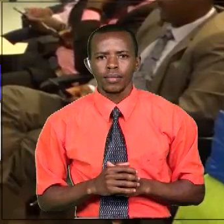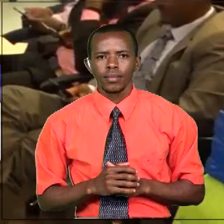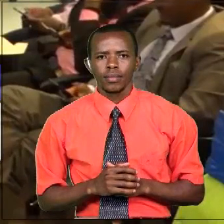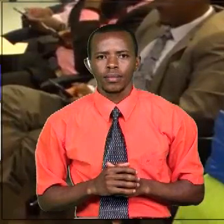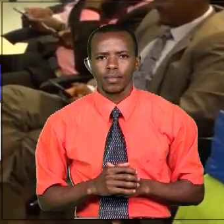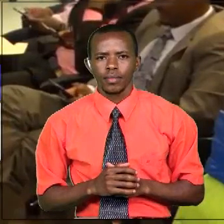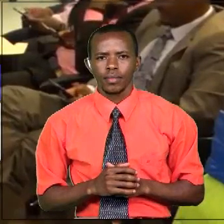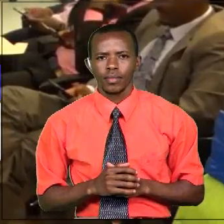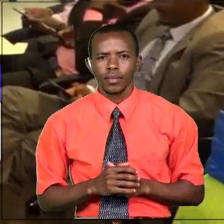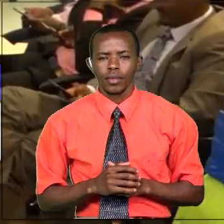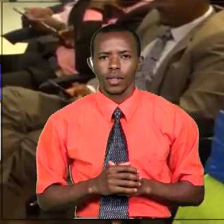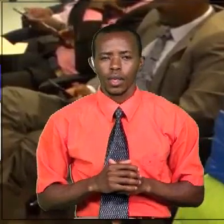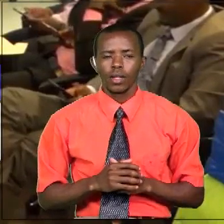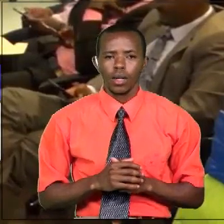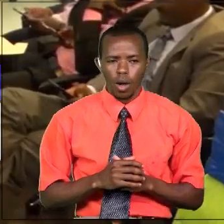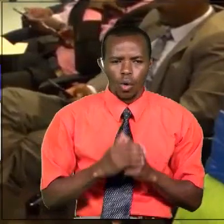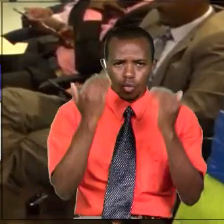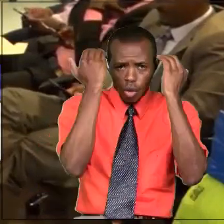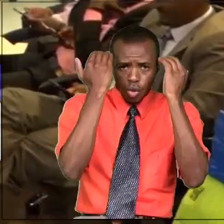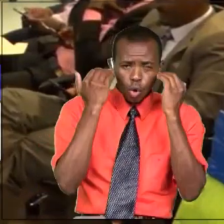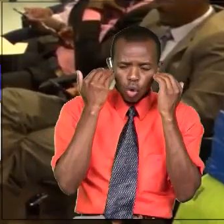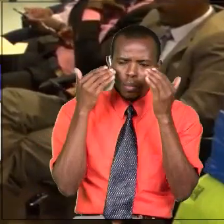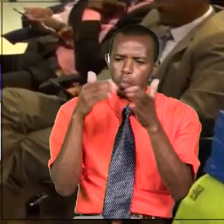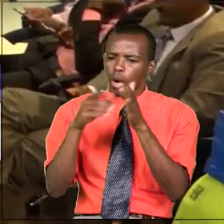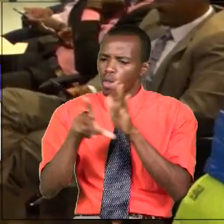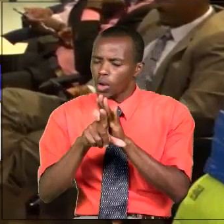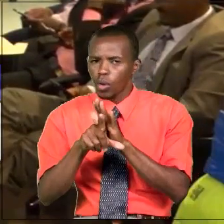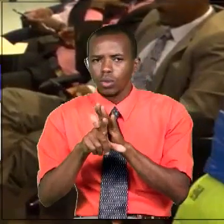the tribunal is not bound by the strict rules of evidence.